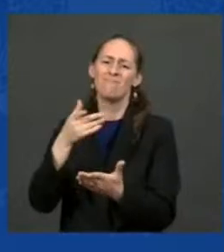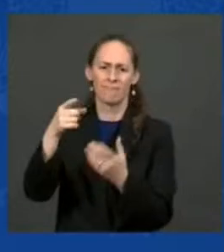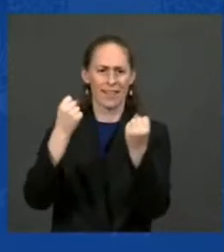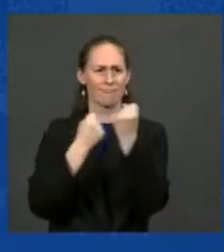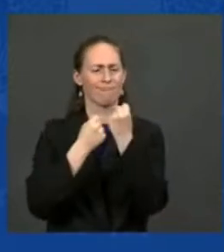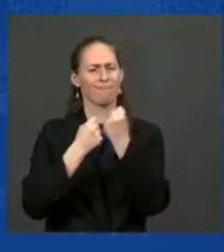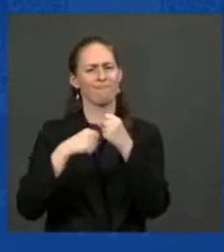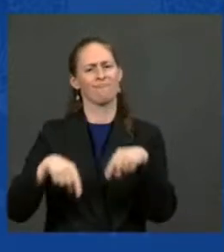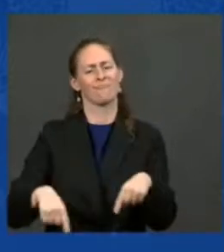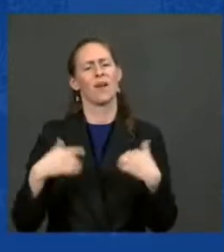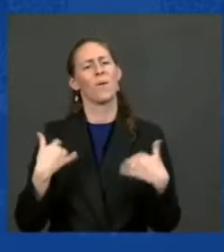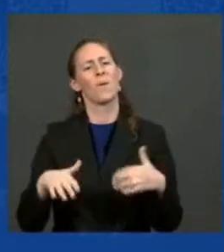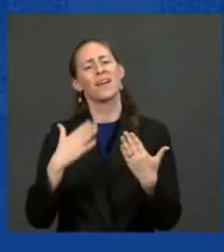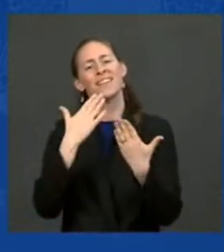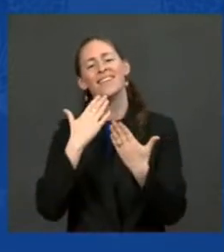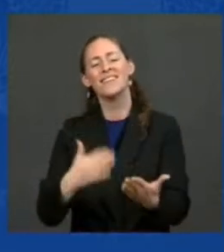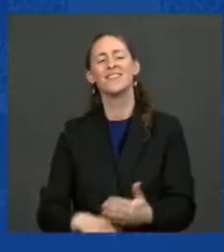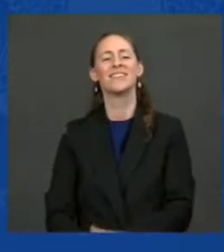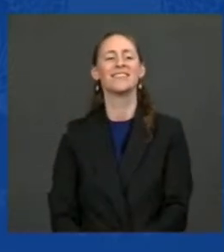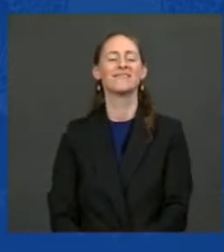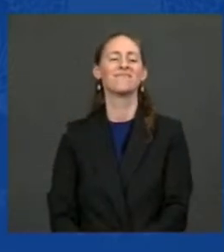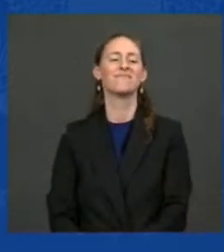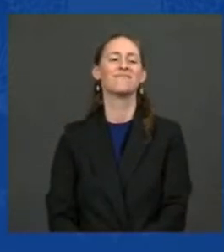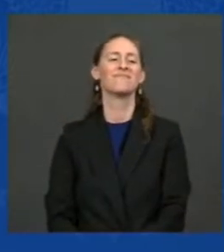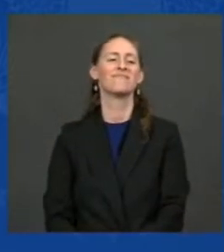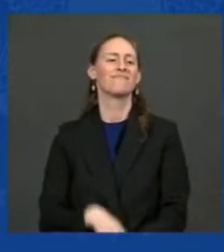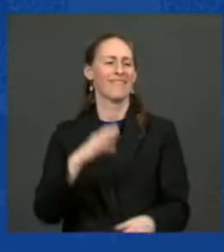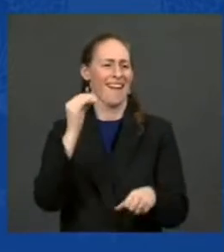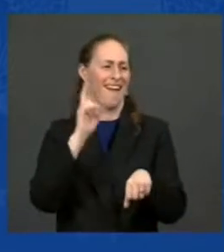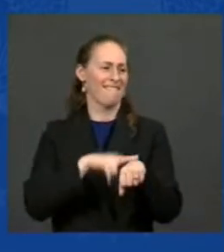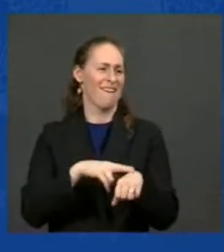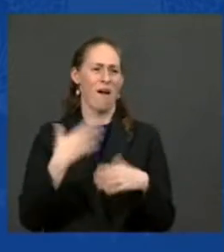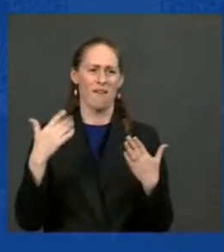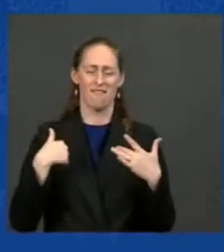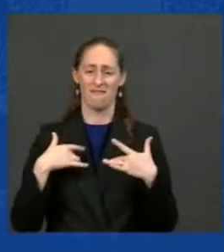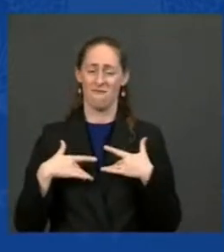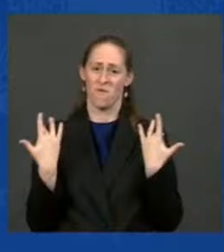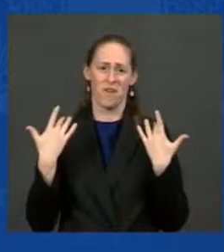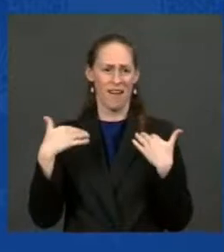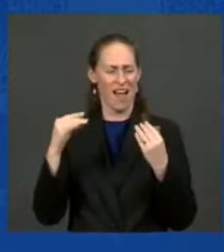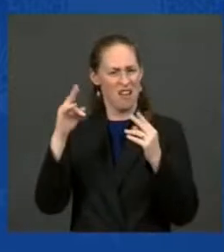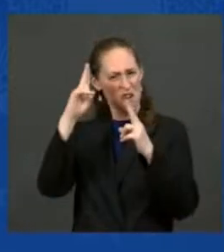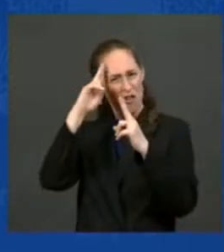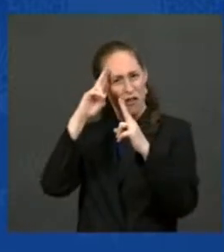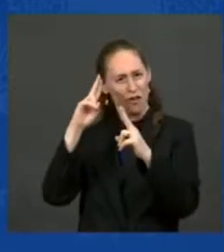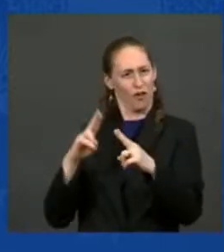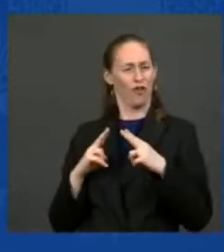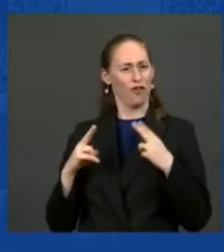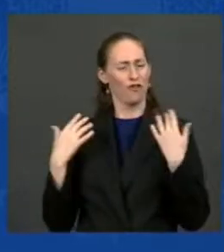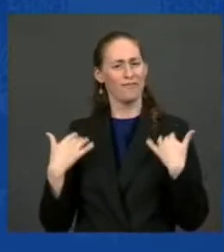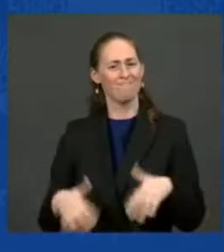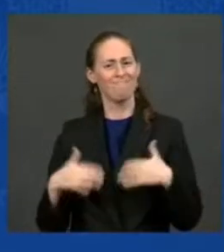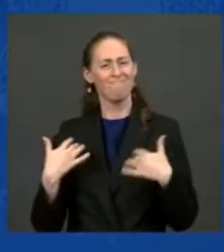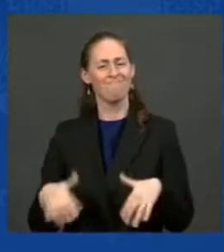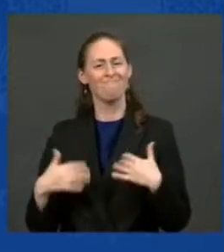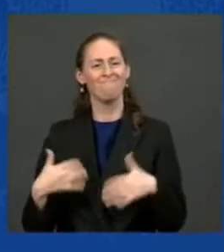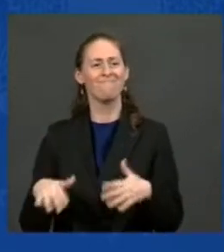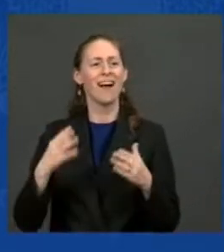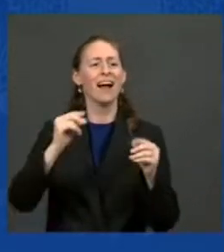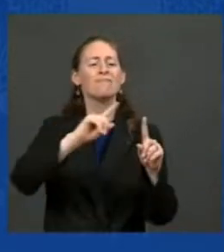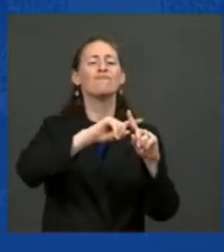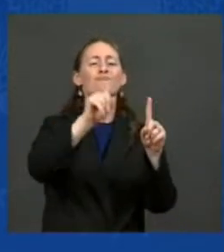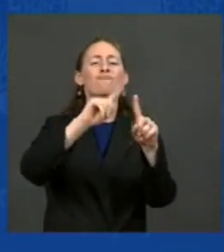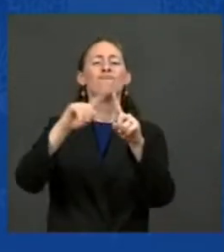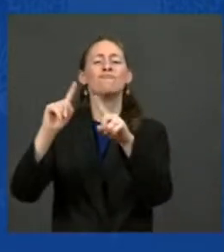together. And of course, what an honor it's been to have Rabbi Lazowski and his lovely wife Ruth invoke